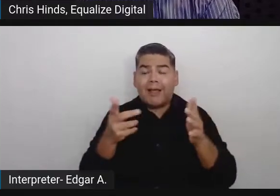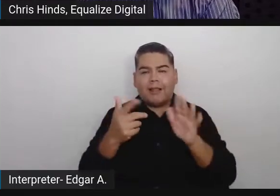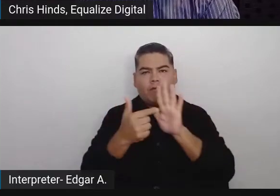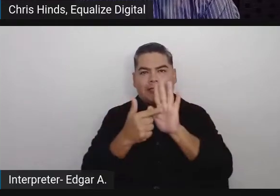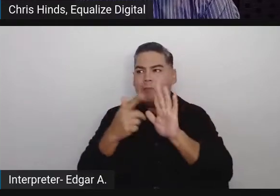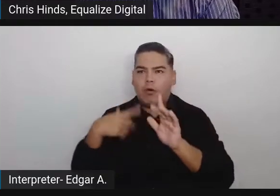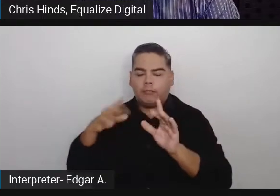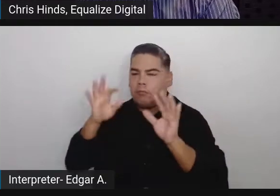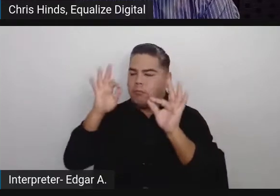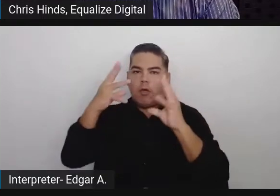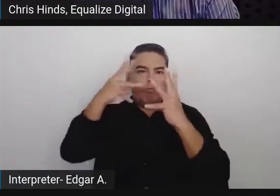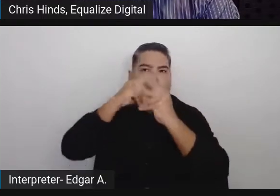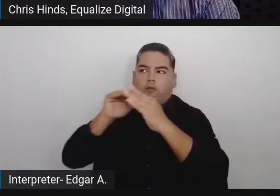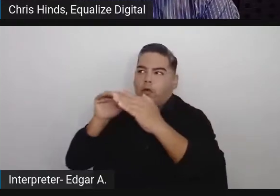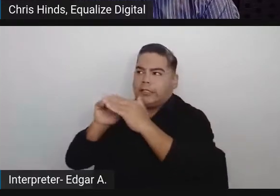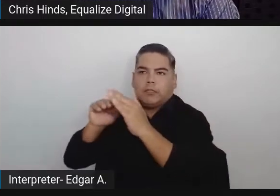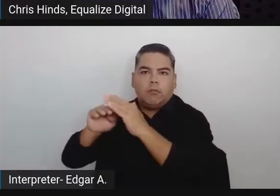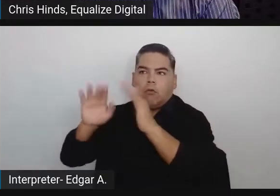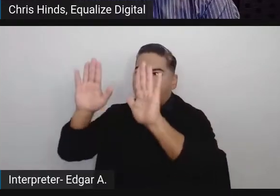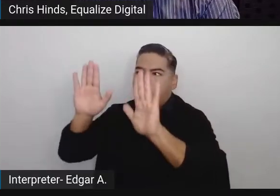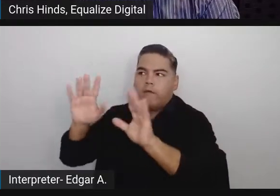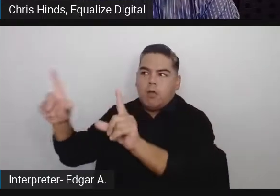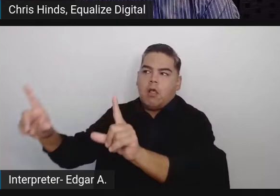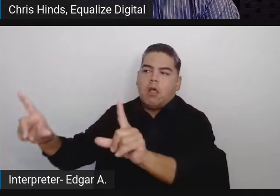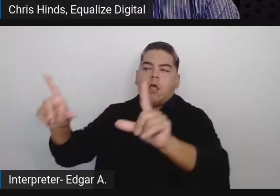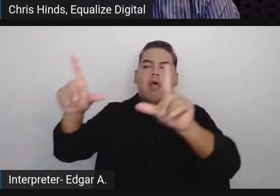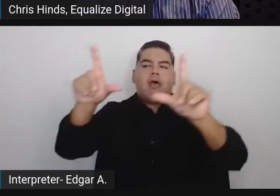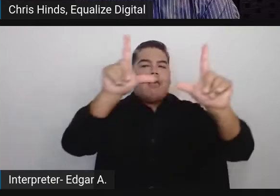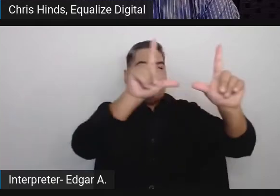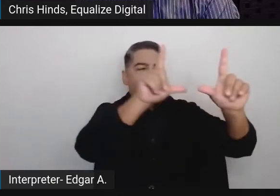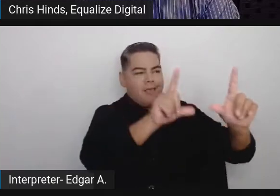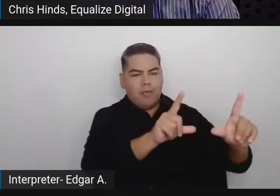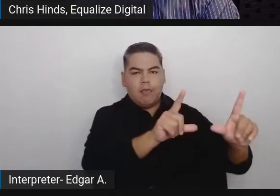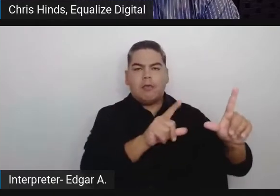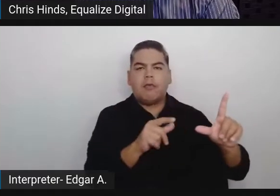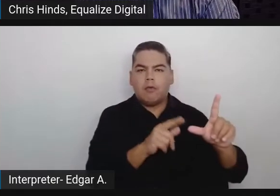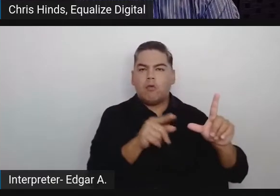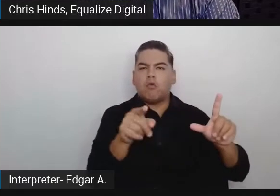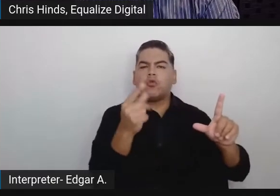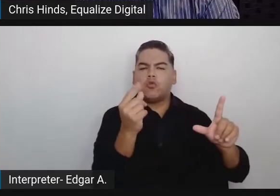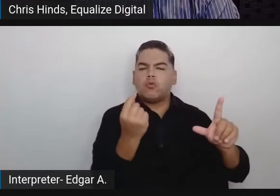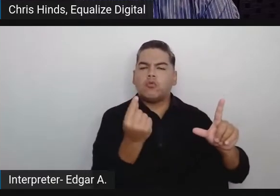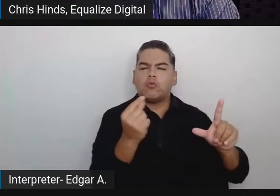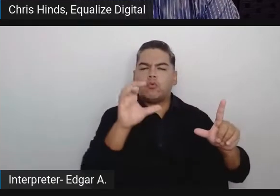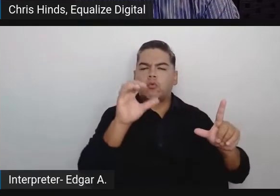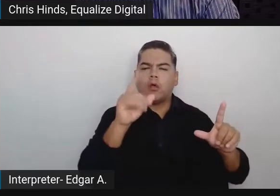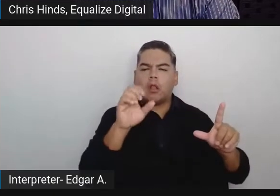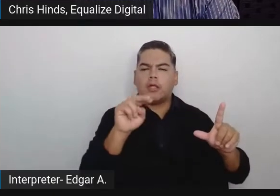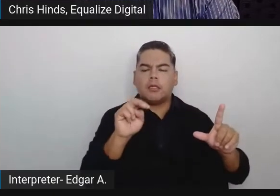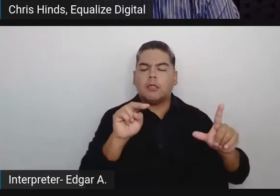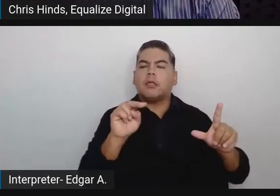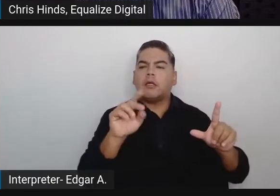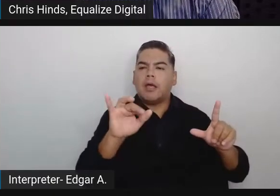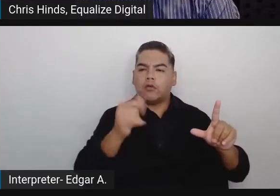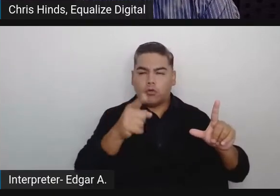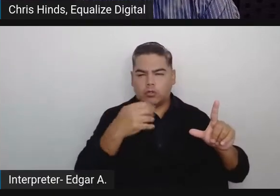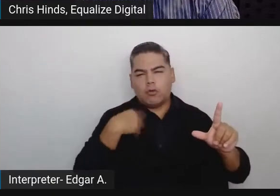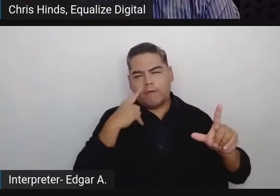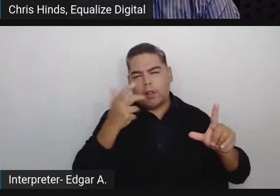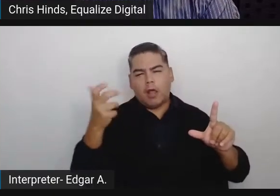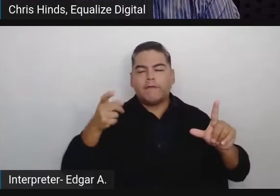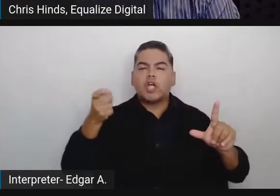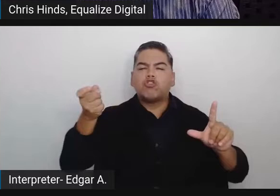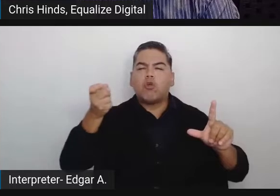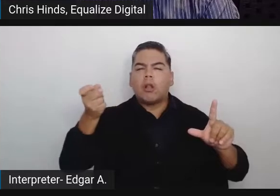So Colleen, how do you handle, like, for example, content training? Because obviously there's, you have quite a bit of control. You have quite a bit of,